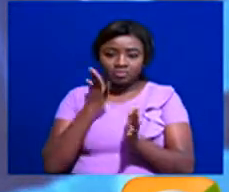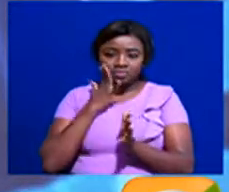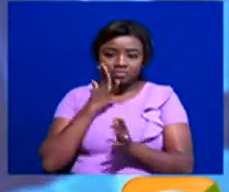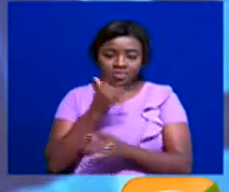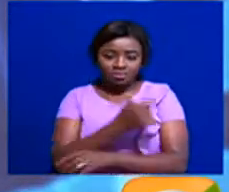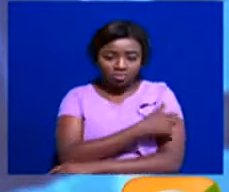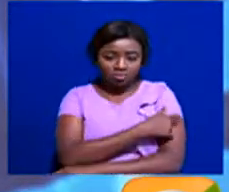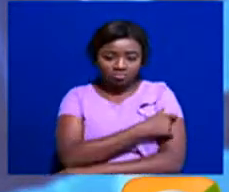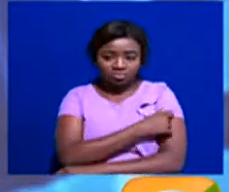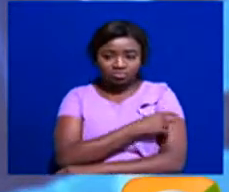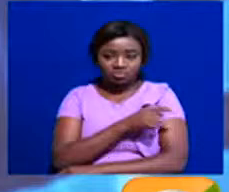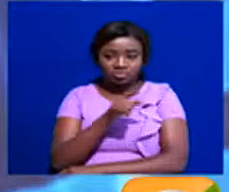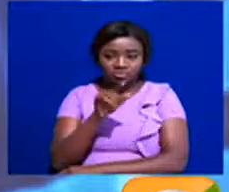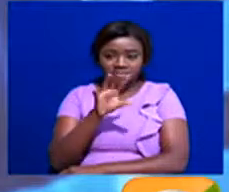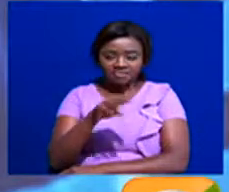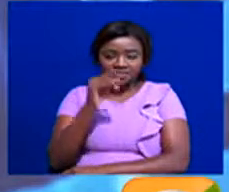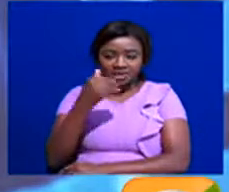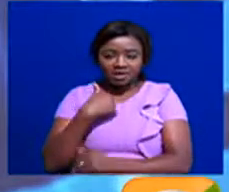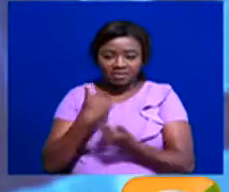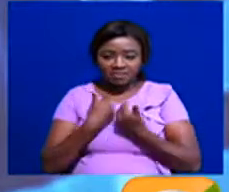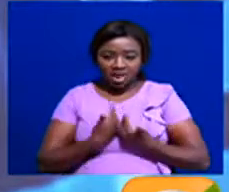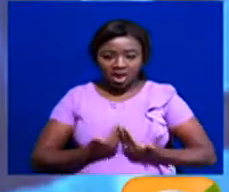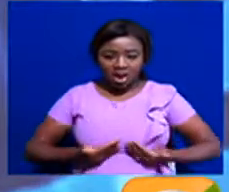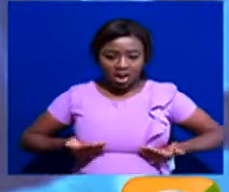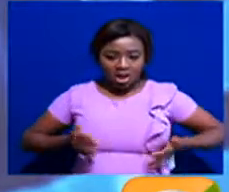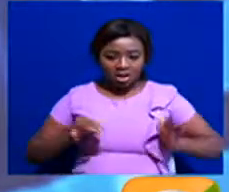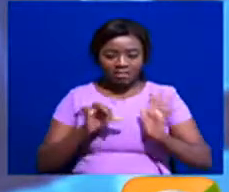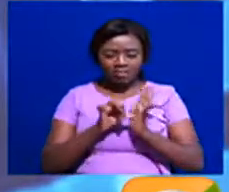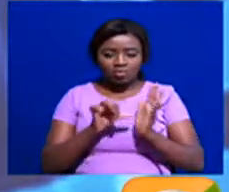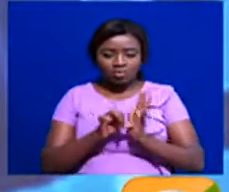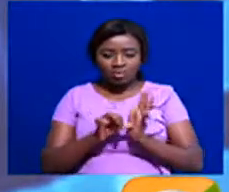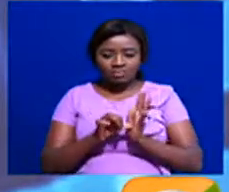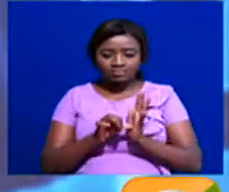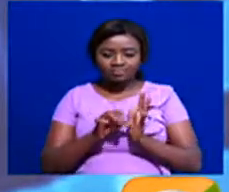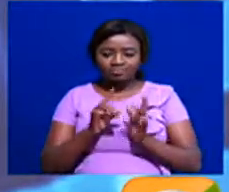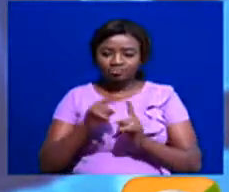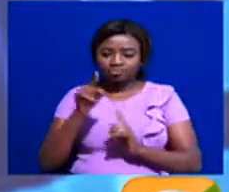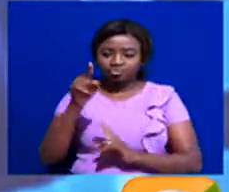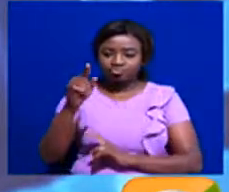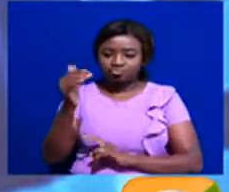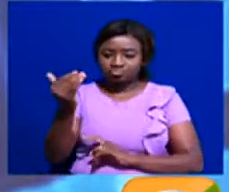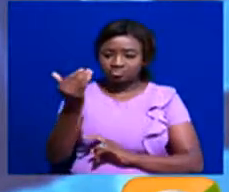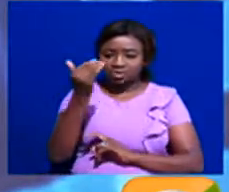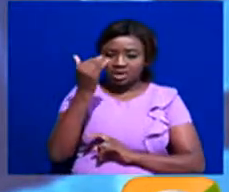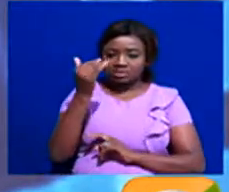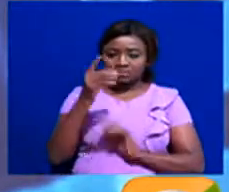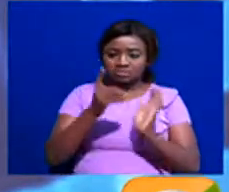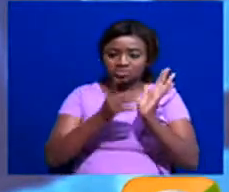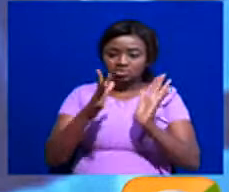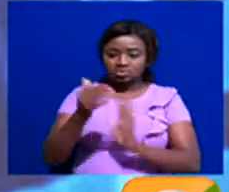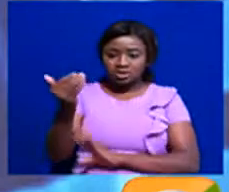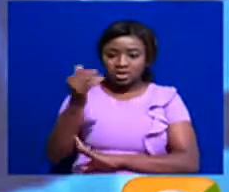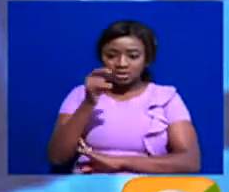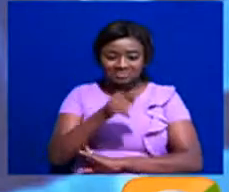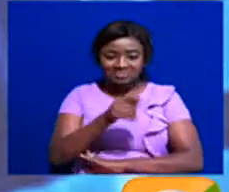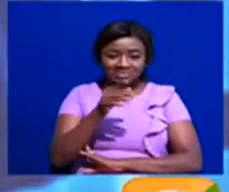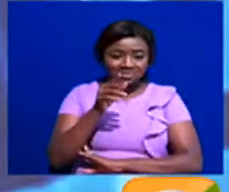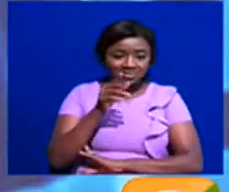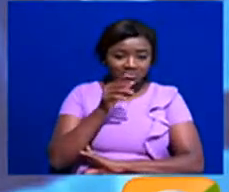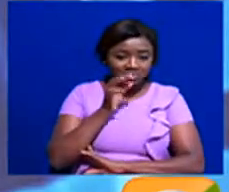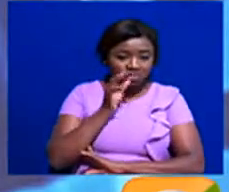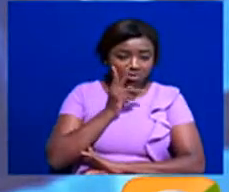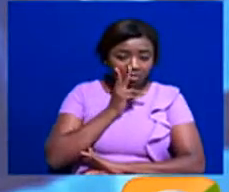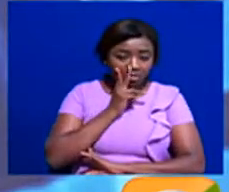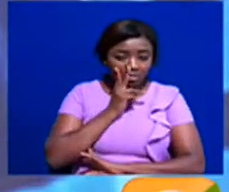diagnosed with a lung problem. And the first question that I was asked by the doctor if she was smoking, of which she